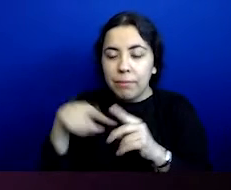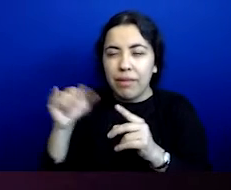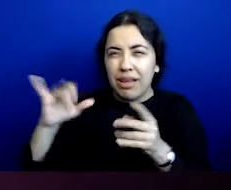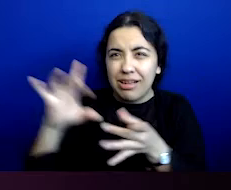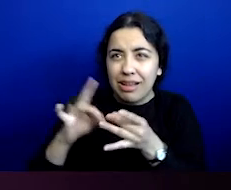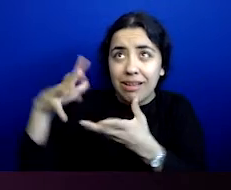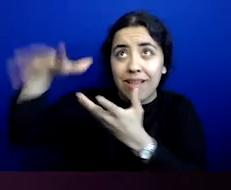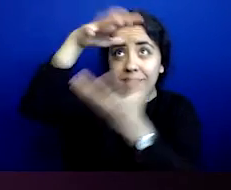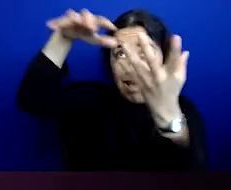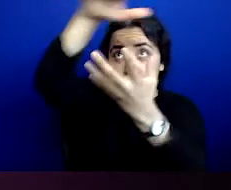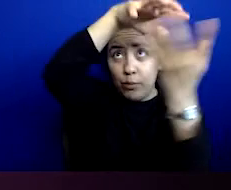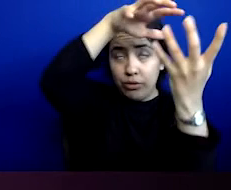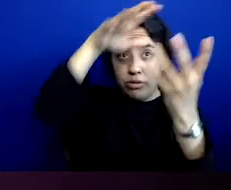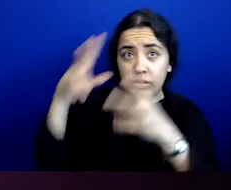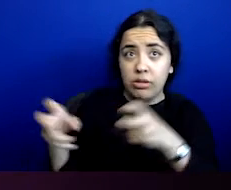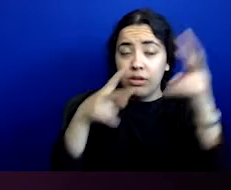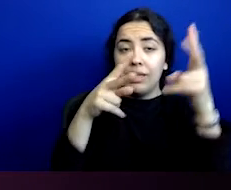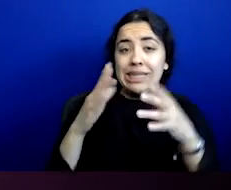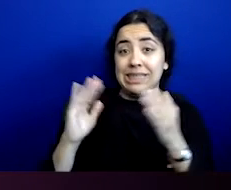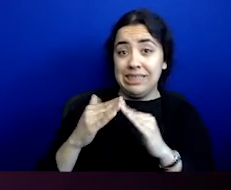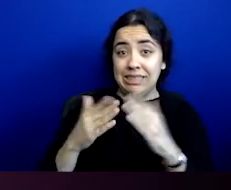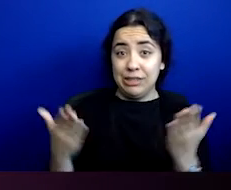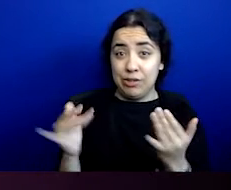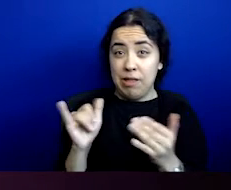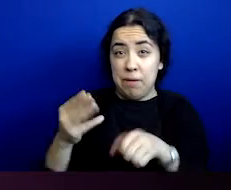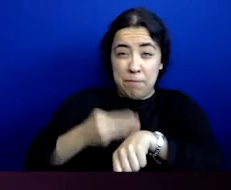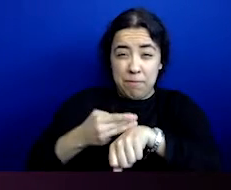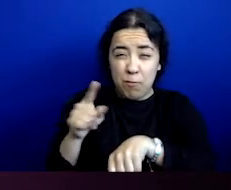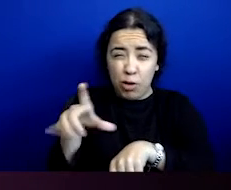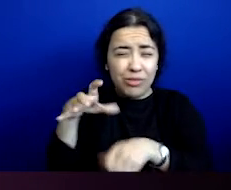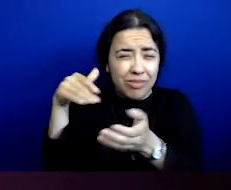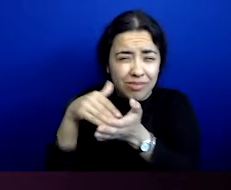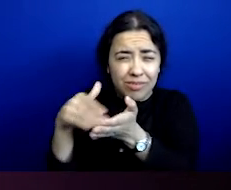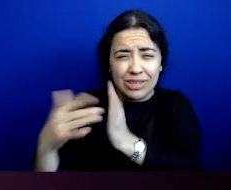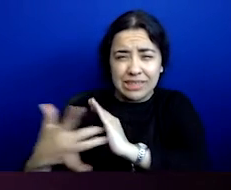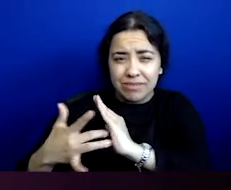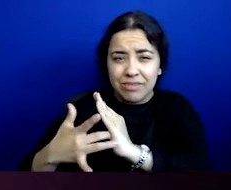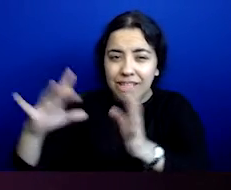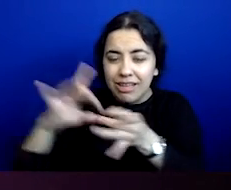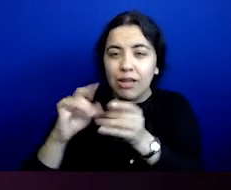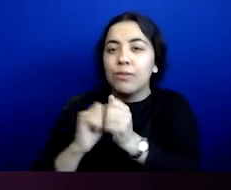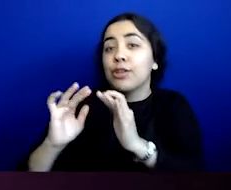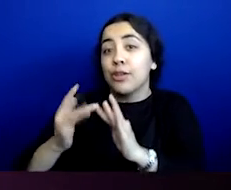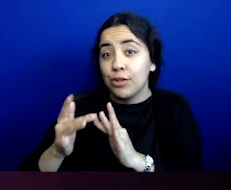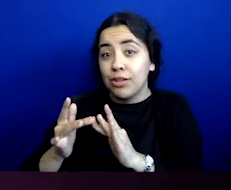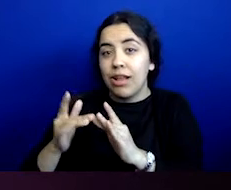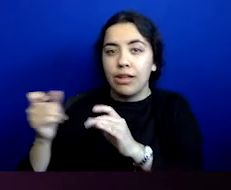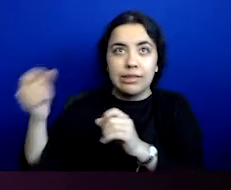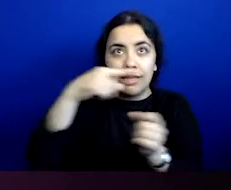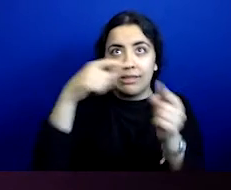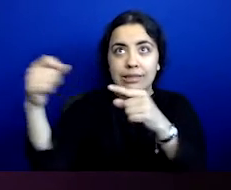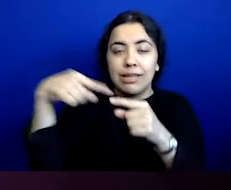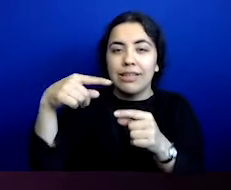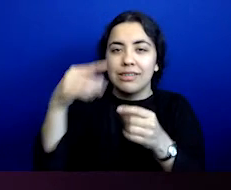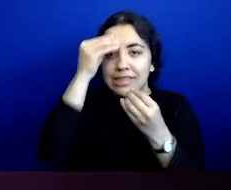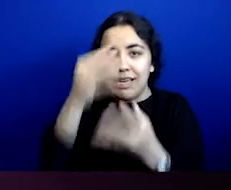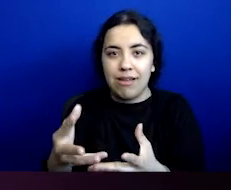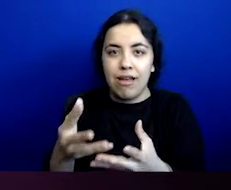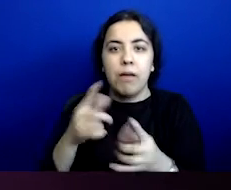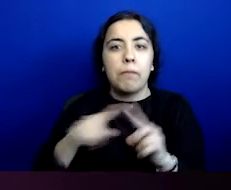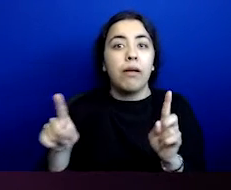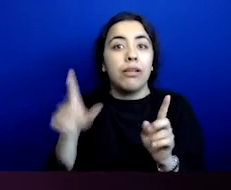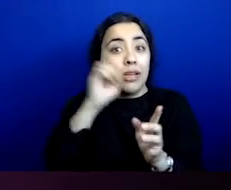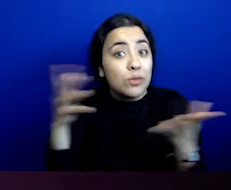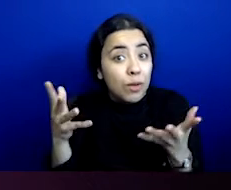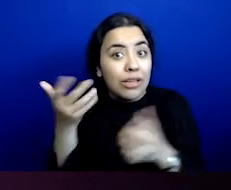connected cloud. You see today in cities like Miami, there are hundreds of thousands of devices that are connected to the internet that are sending data, but guess what? Every